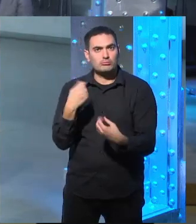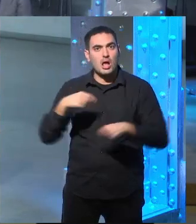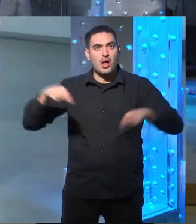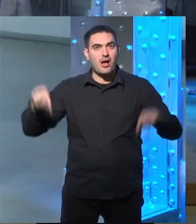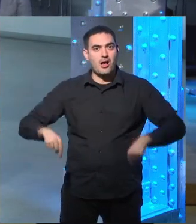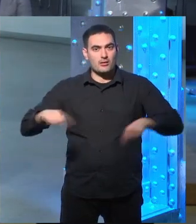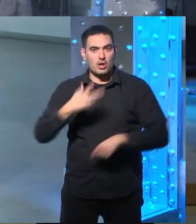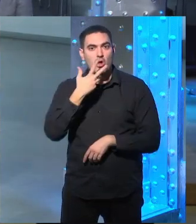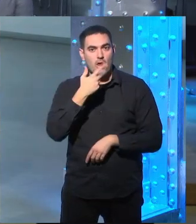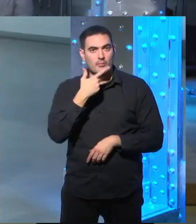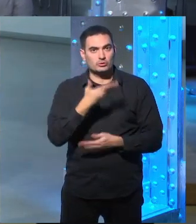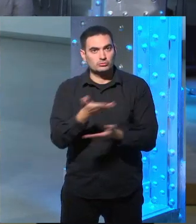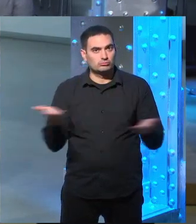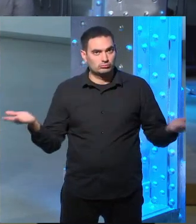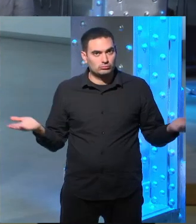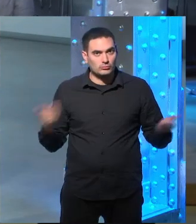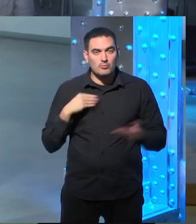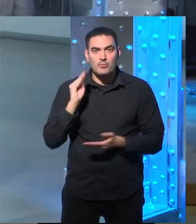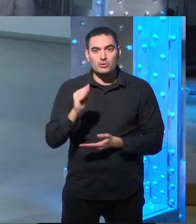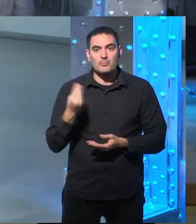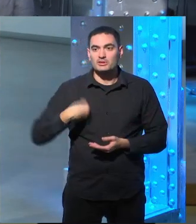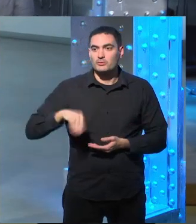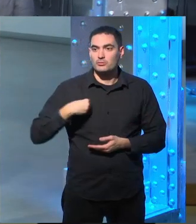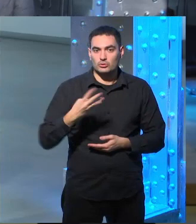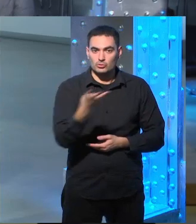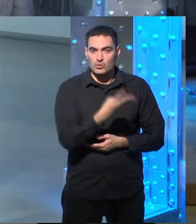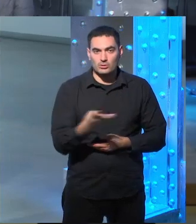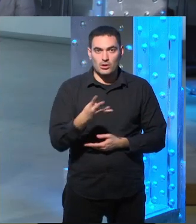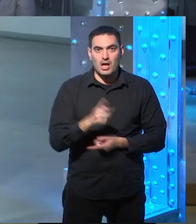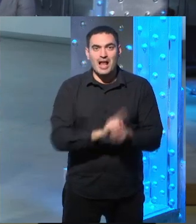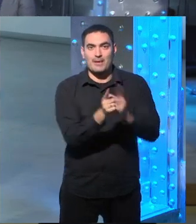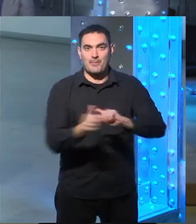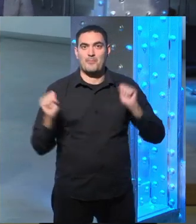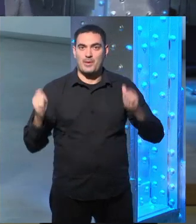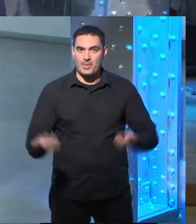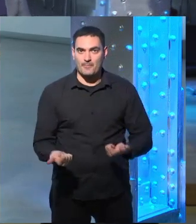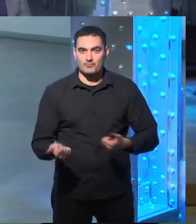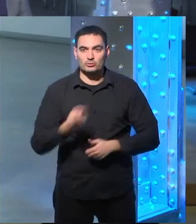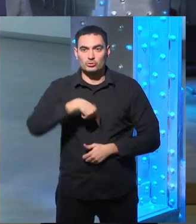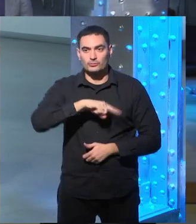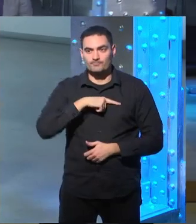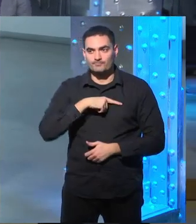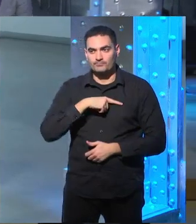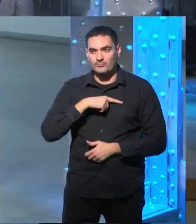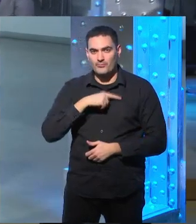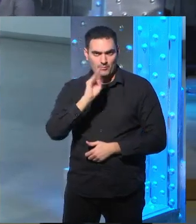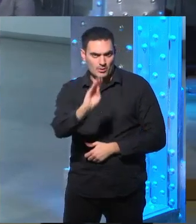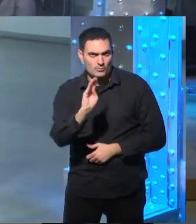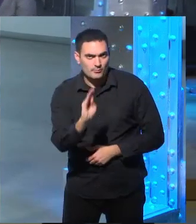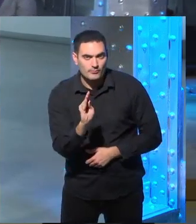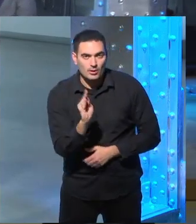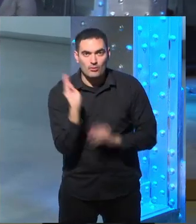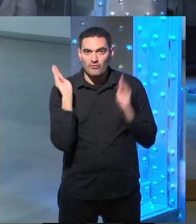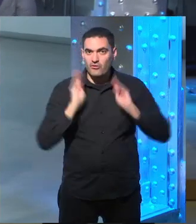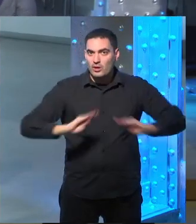in general lines. Here, with what we know, I ask the same question for you, and we go the other way around. We